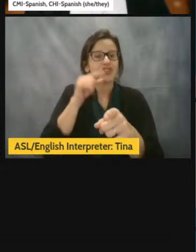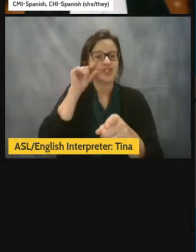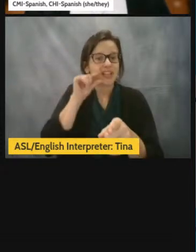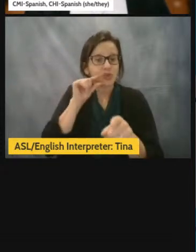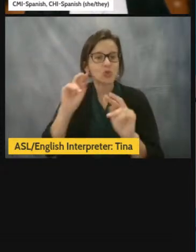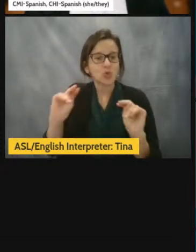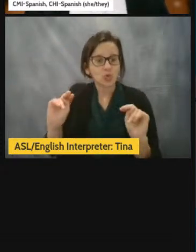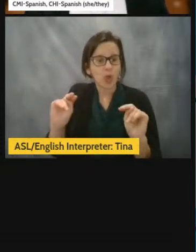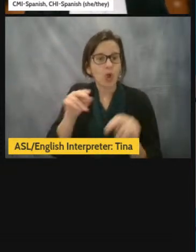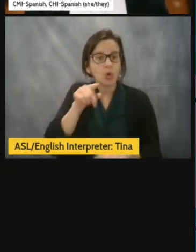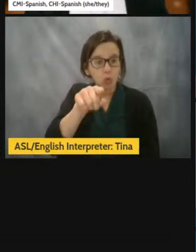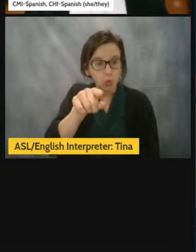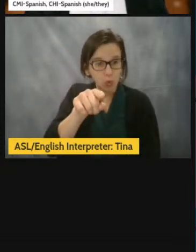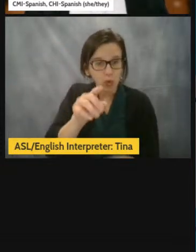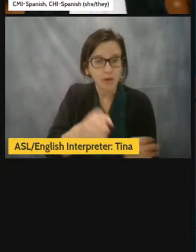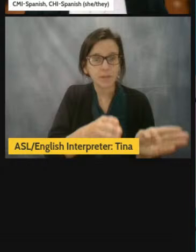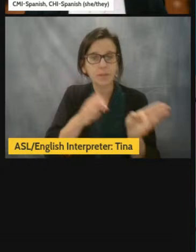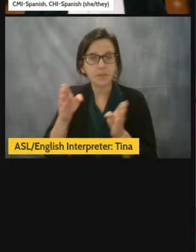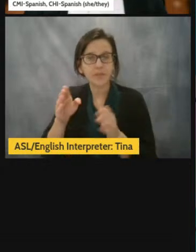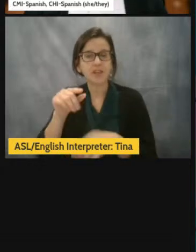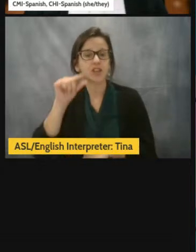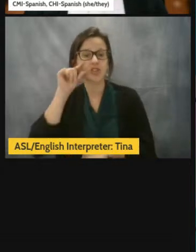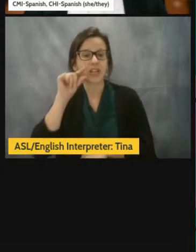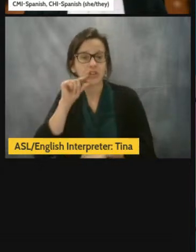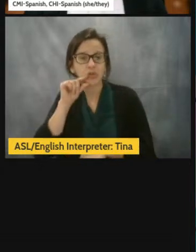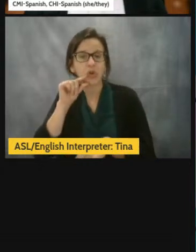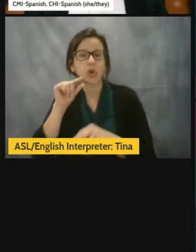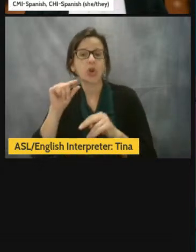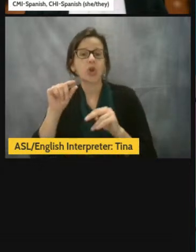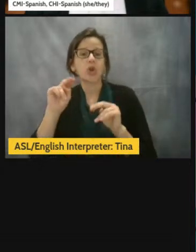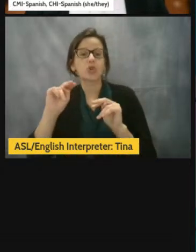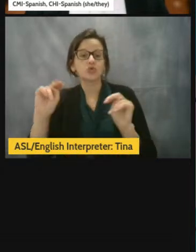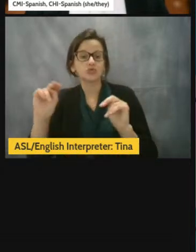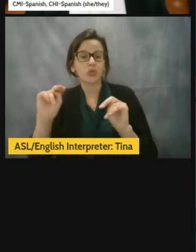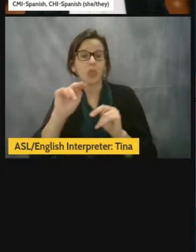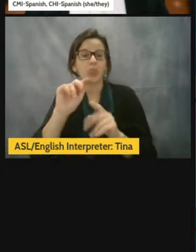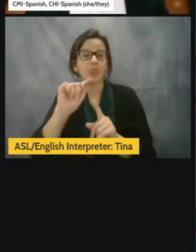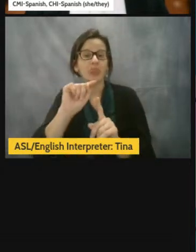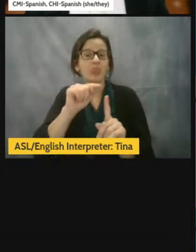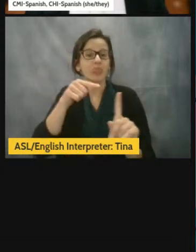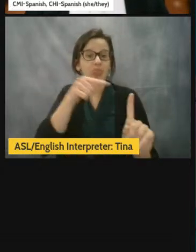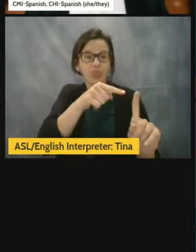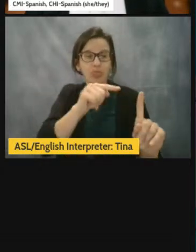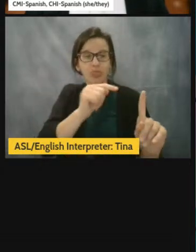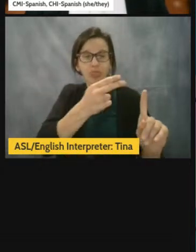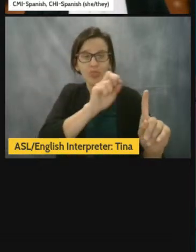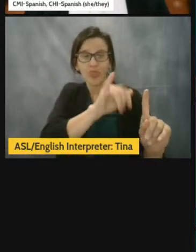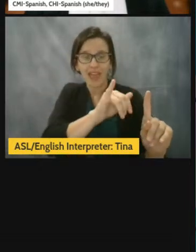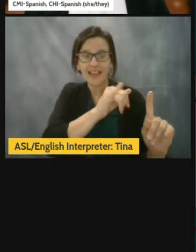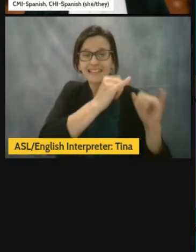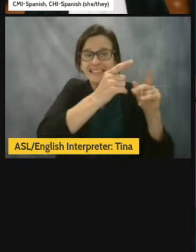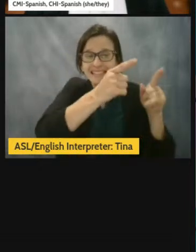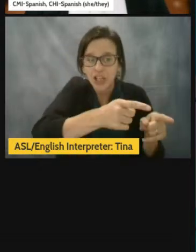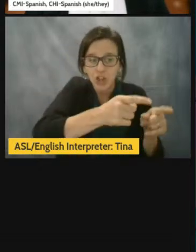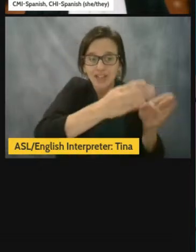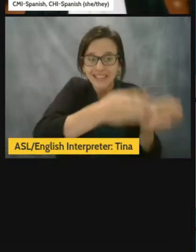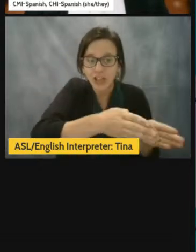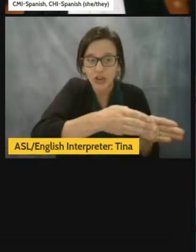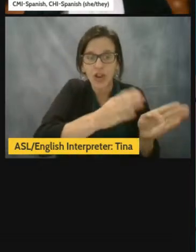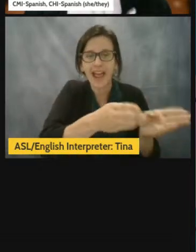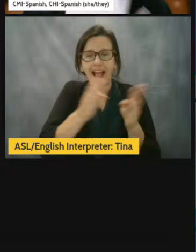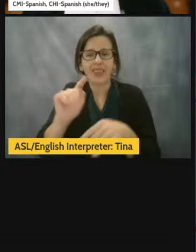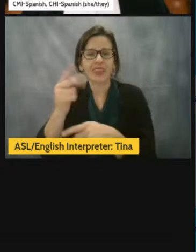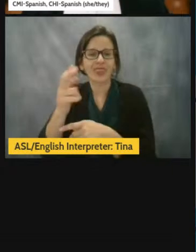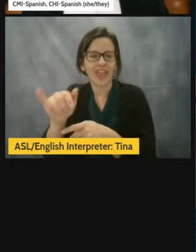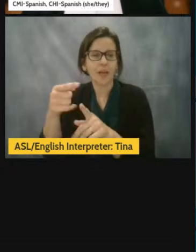neutral they plural exists. Pretty easy. But from what I understand,